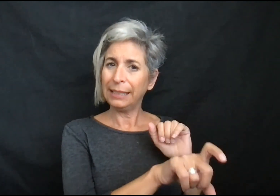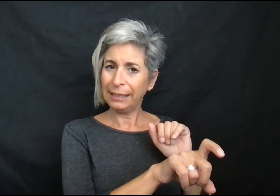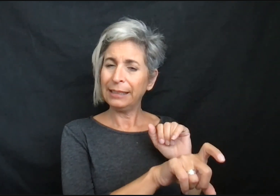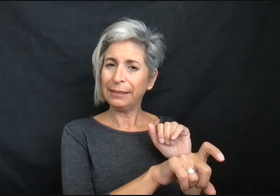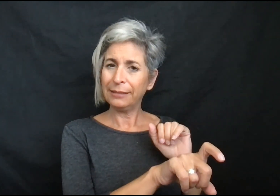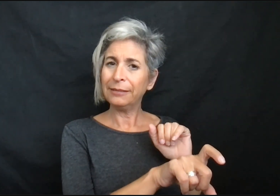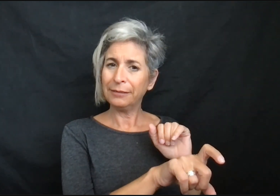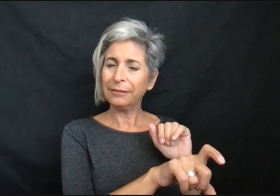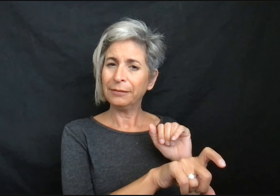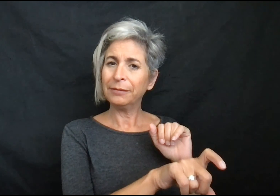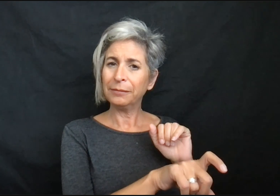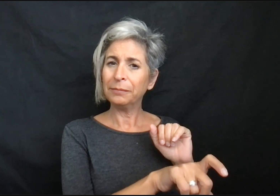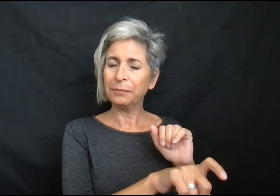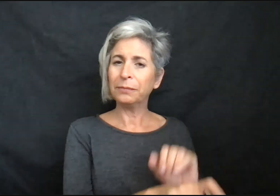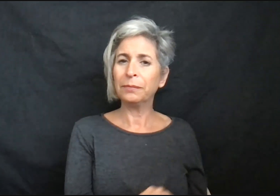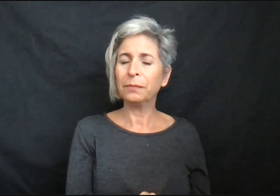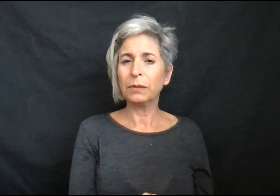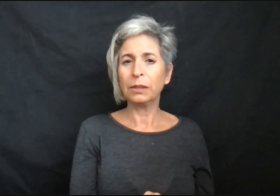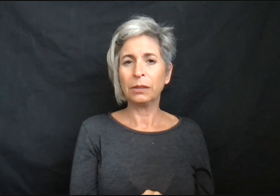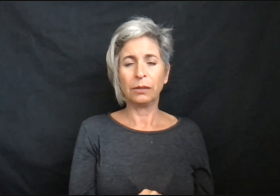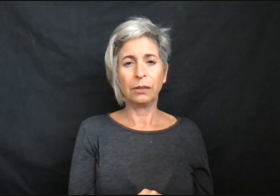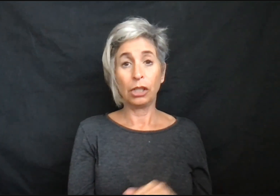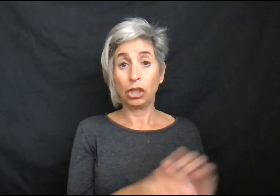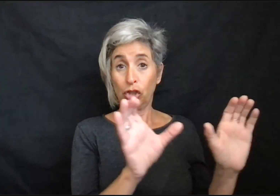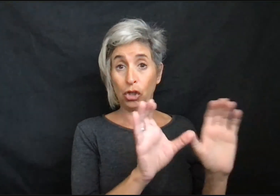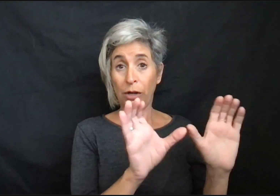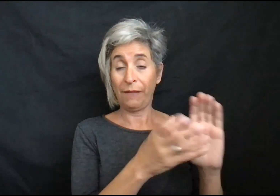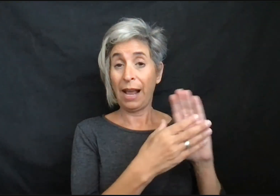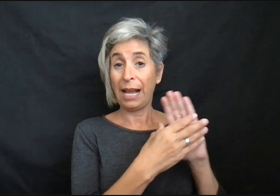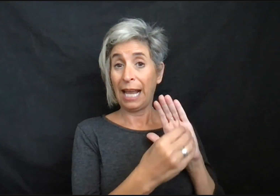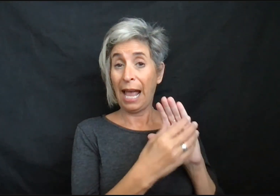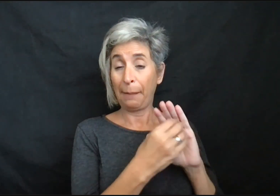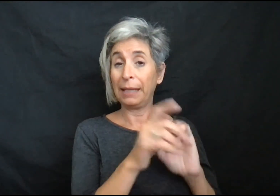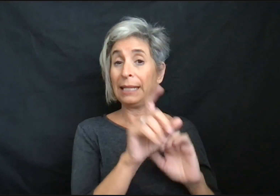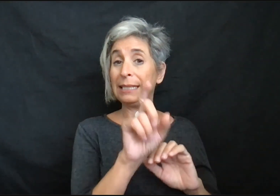It So they still should needs to scan be it the in. recorded certified copy.